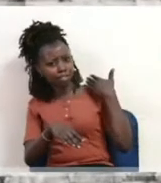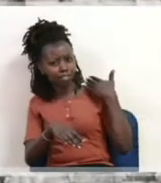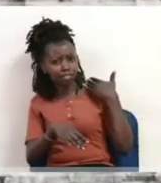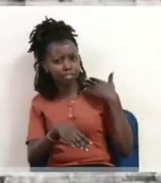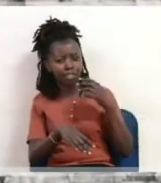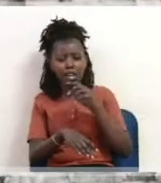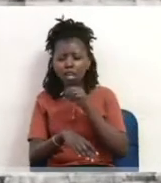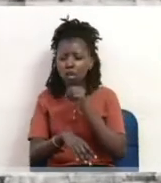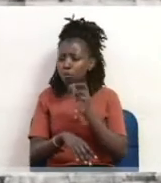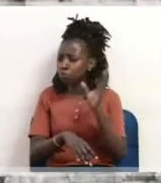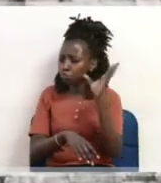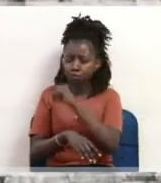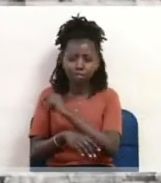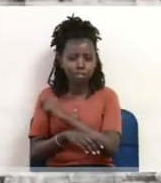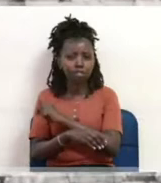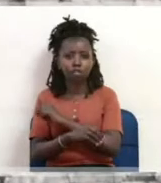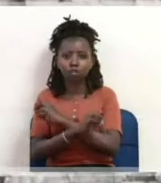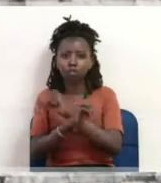anything.